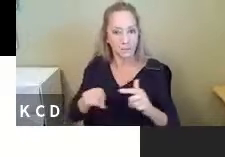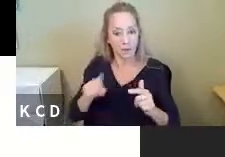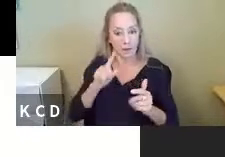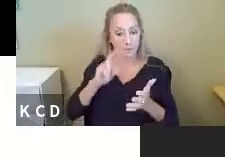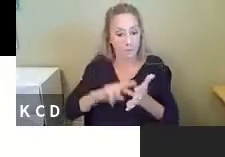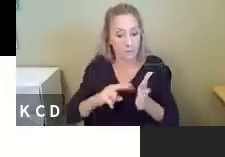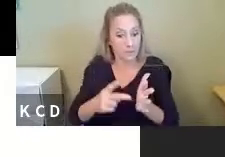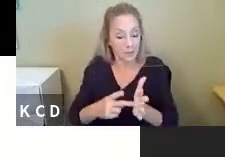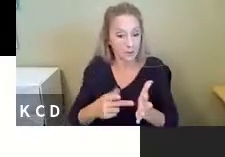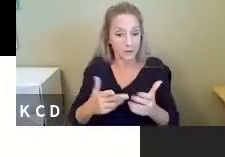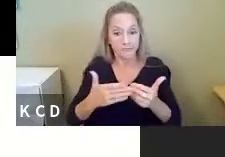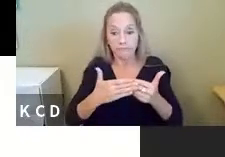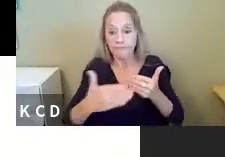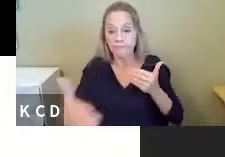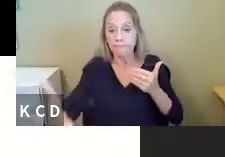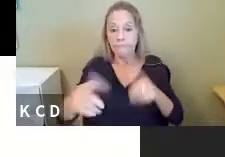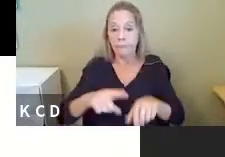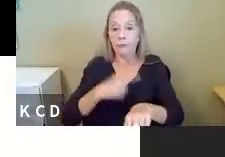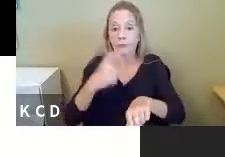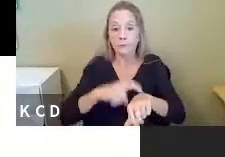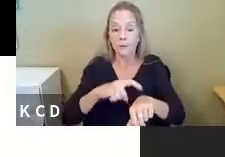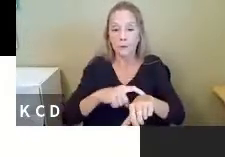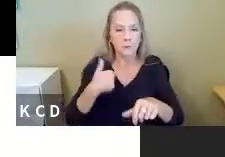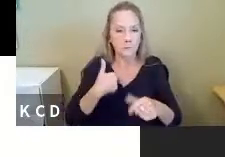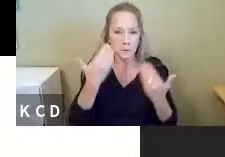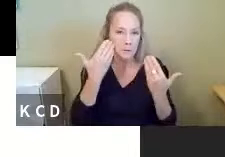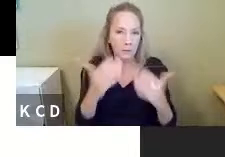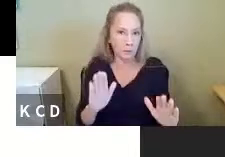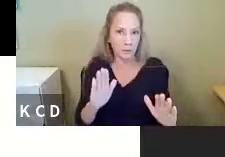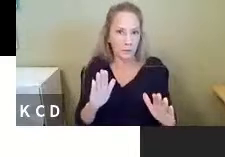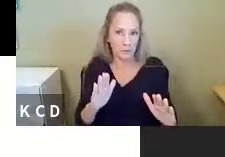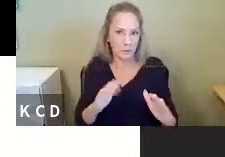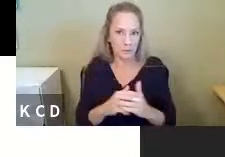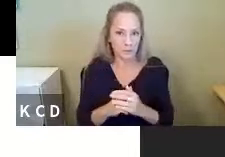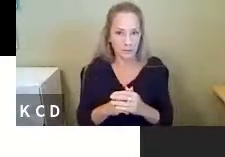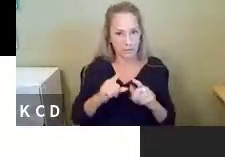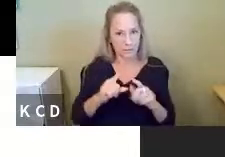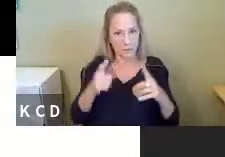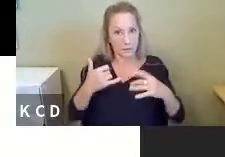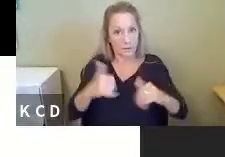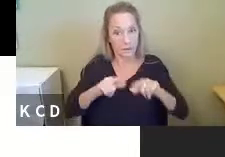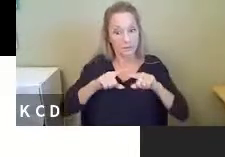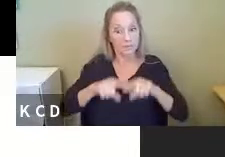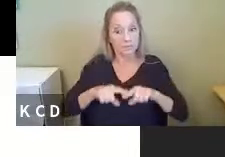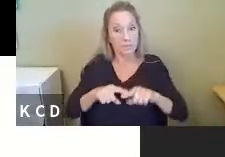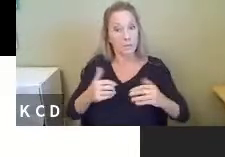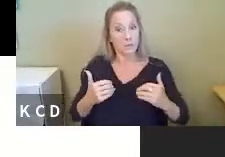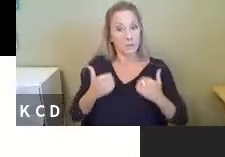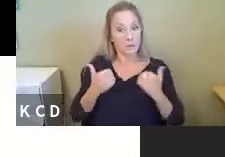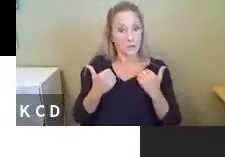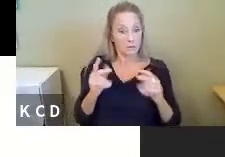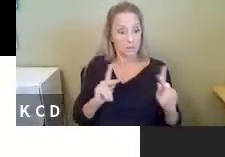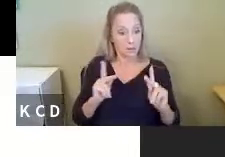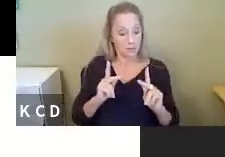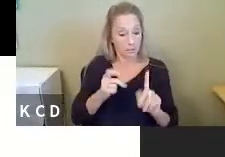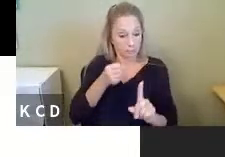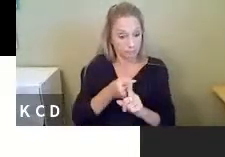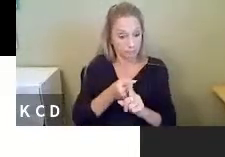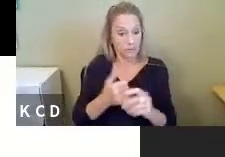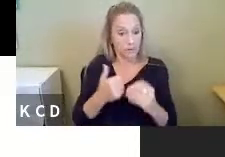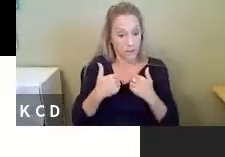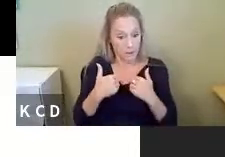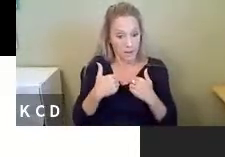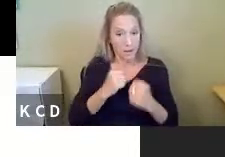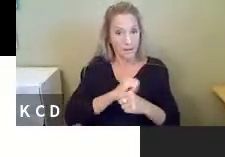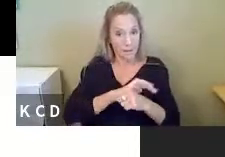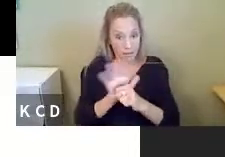really don't know. I think that based on the high number of young people infected, it's kind of the